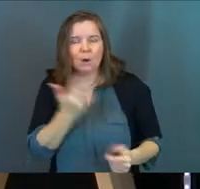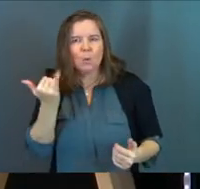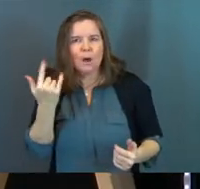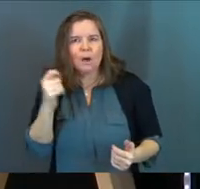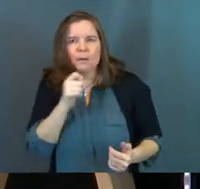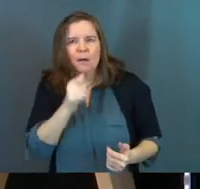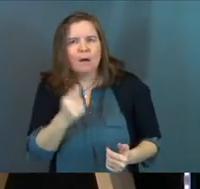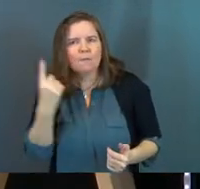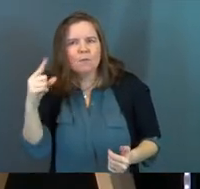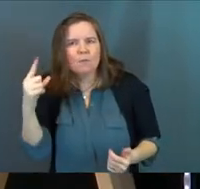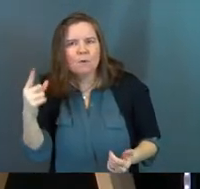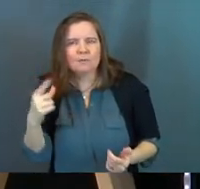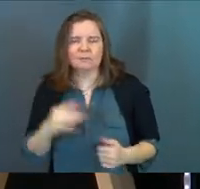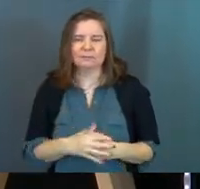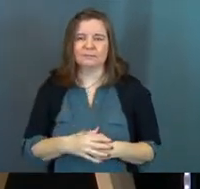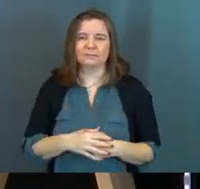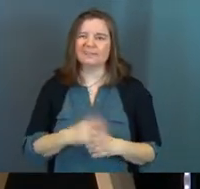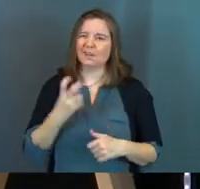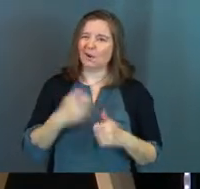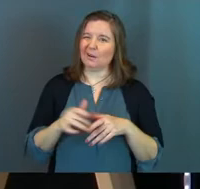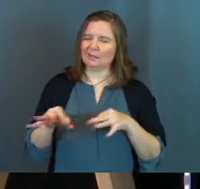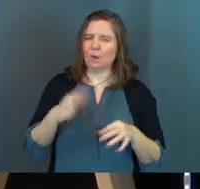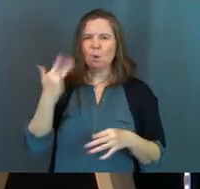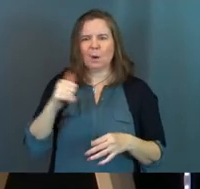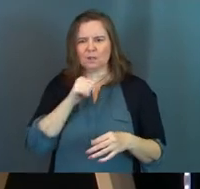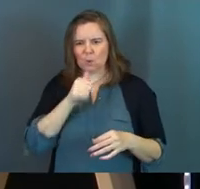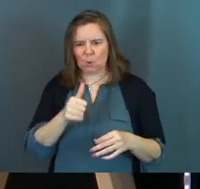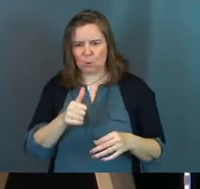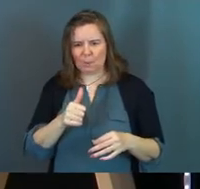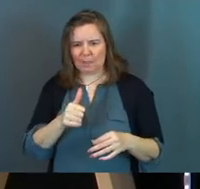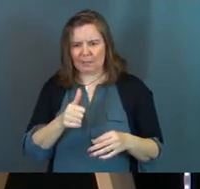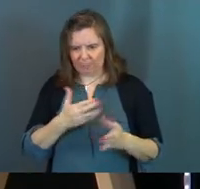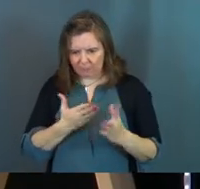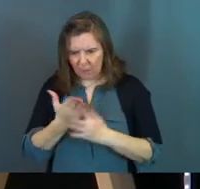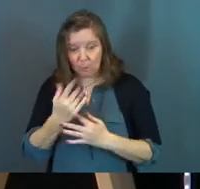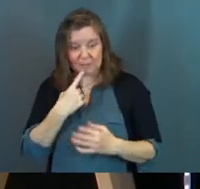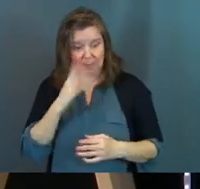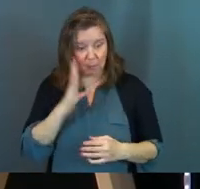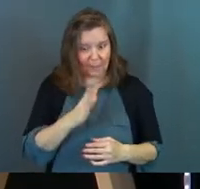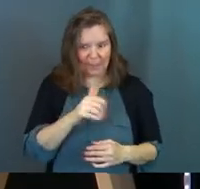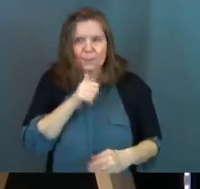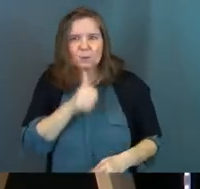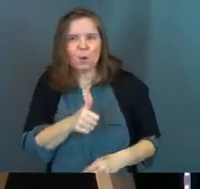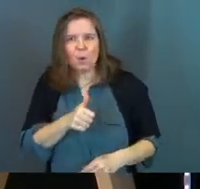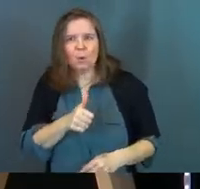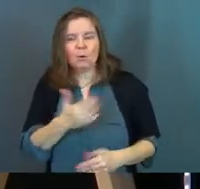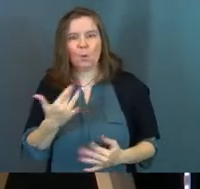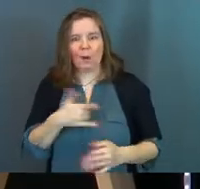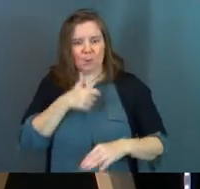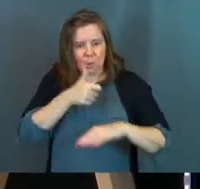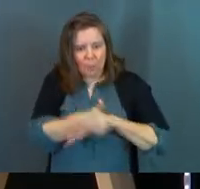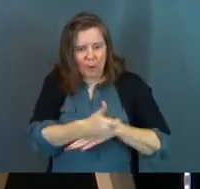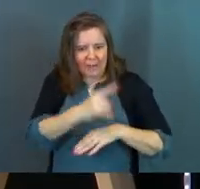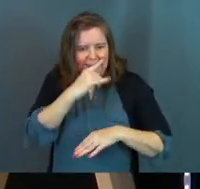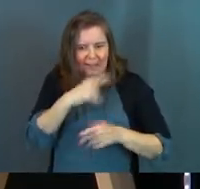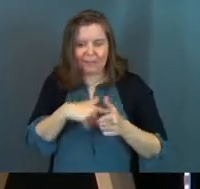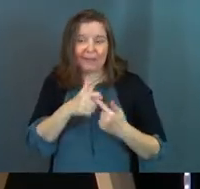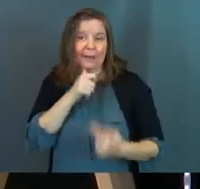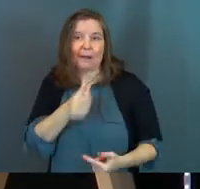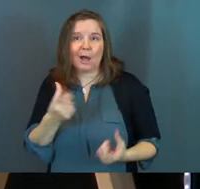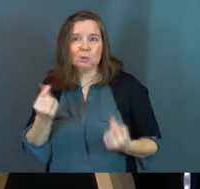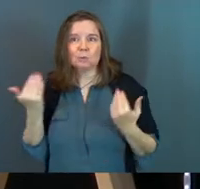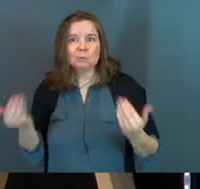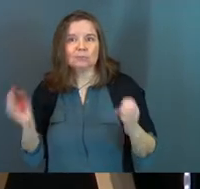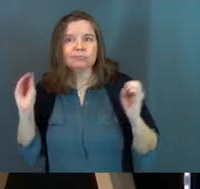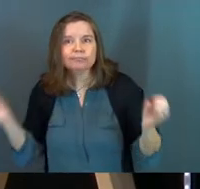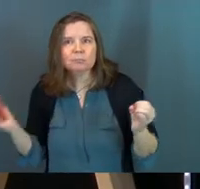brutal stuff before we get to the easy stuff. Why don't we follow through? Why do we make threats to our kids and then not follow